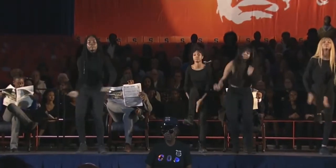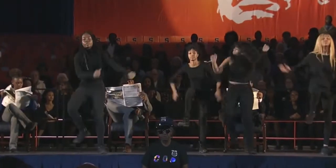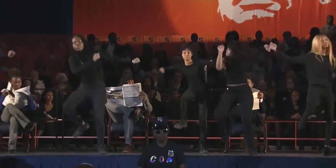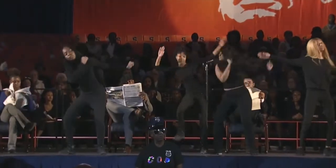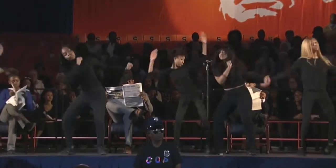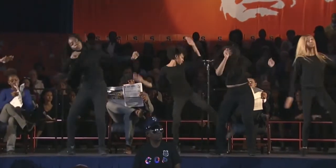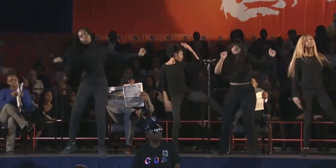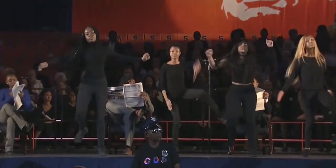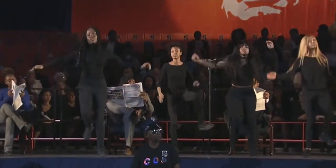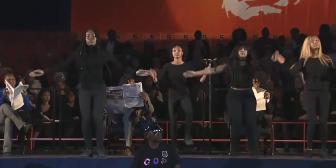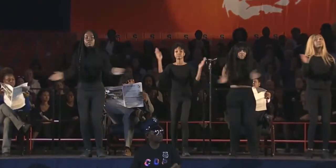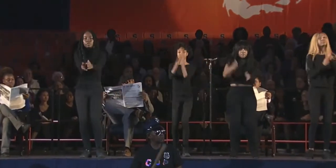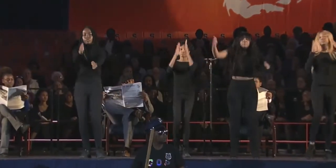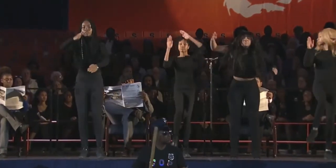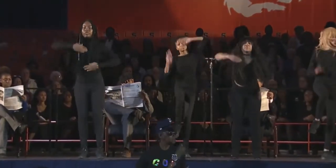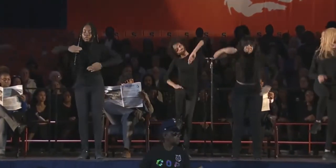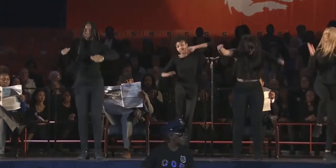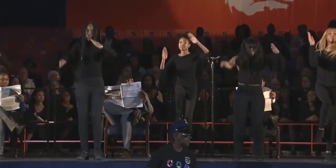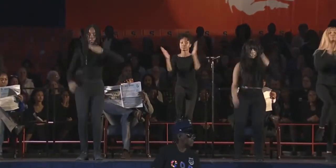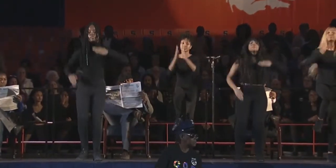land. Tell old